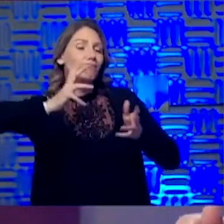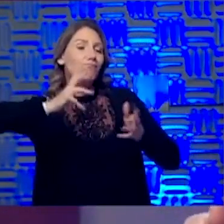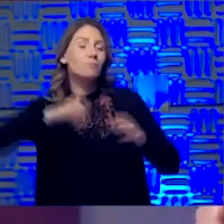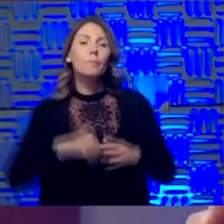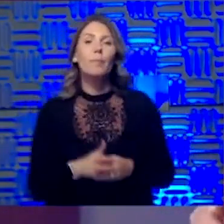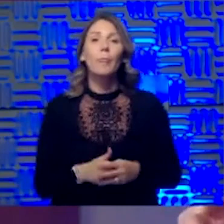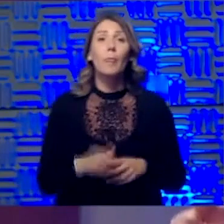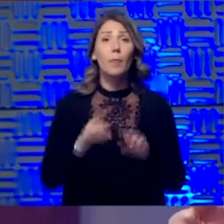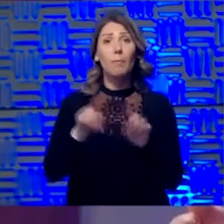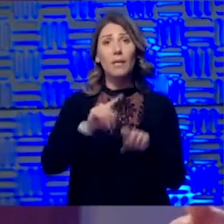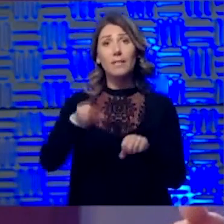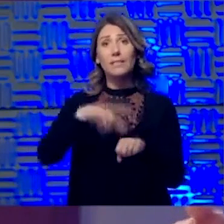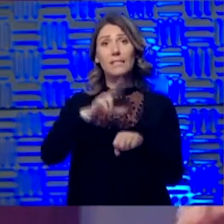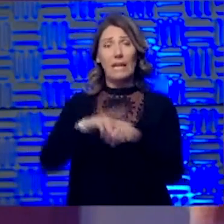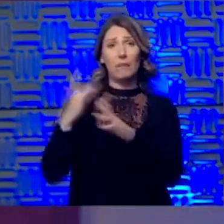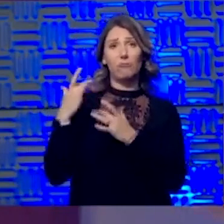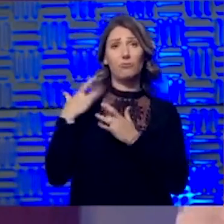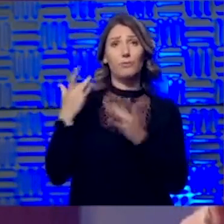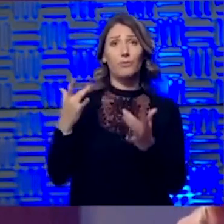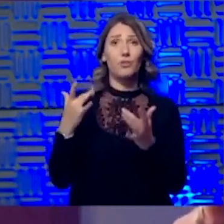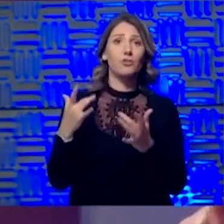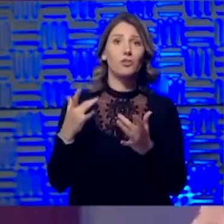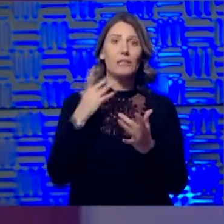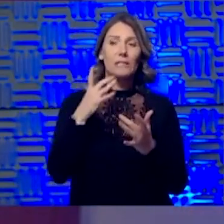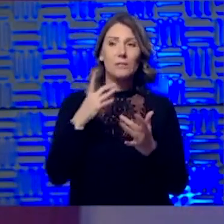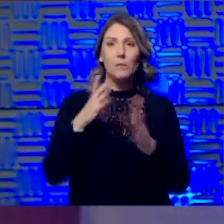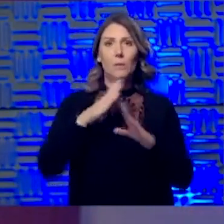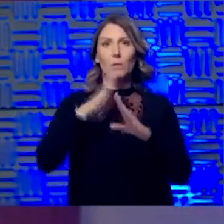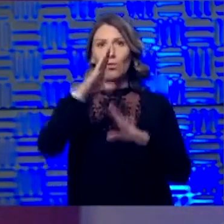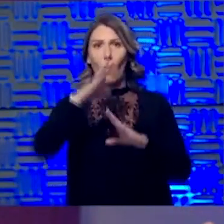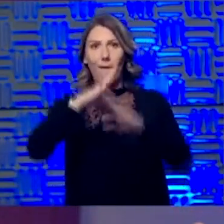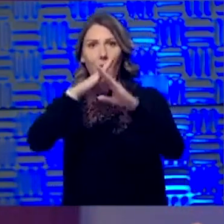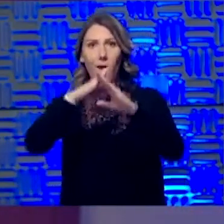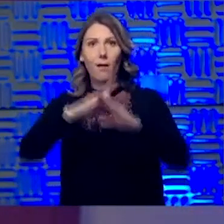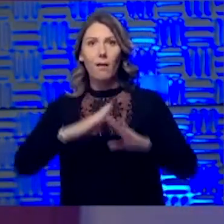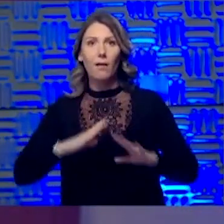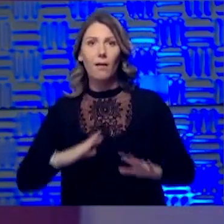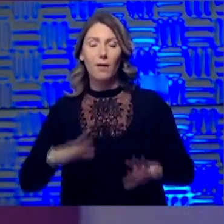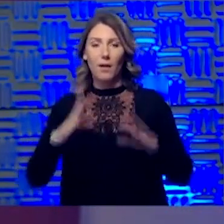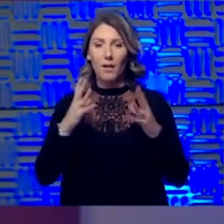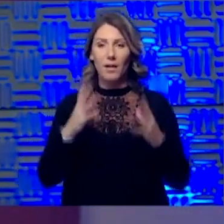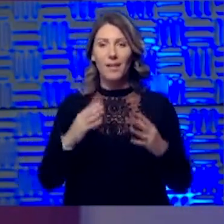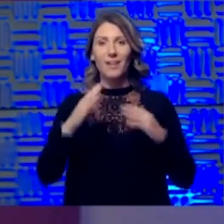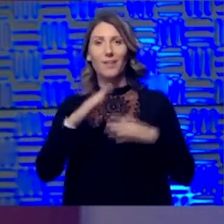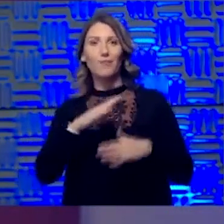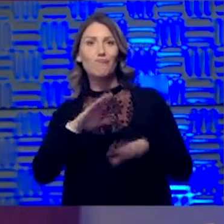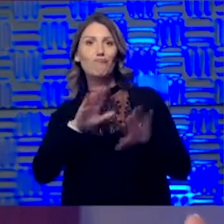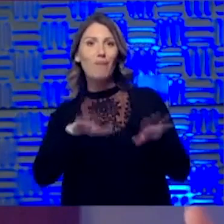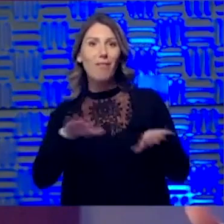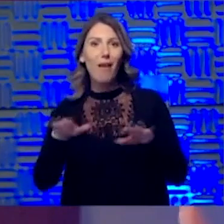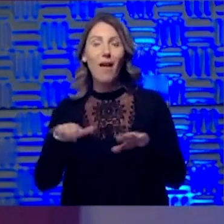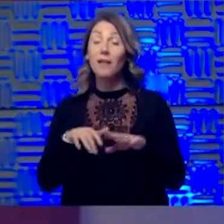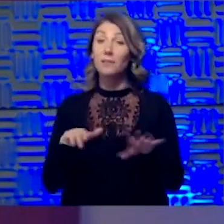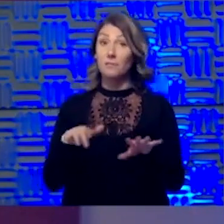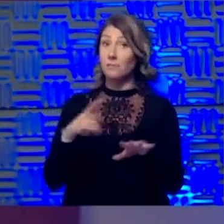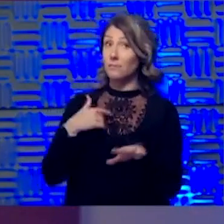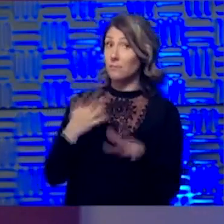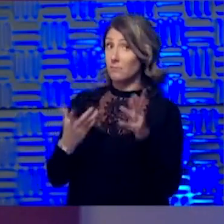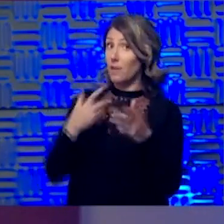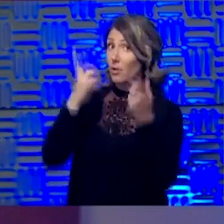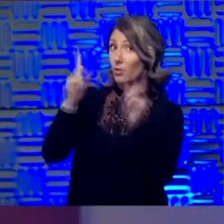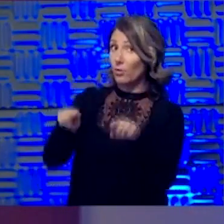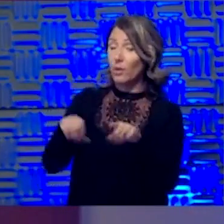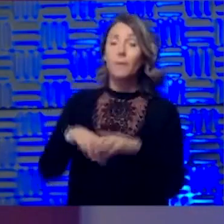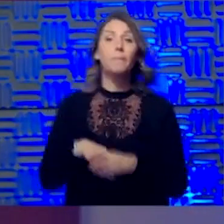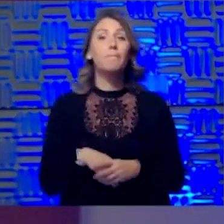this natural tendency to let your guard down. So I think, and that you may or may not agree. Actually, I do agree. That we